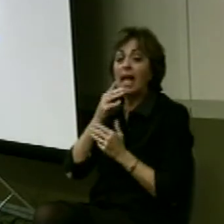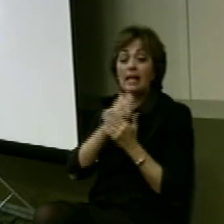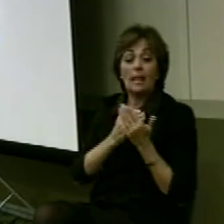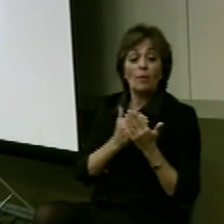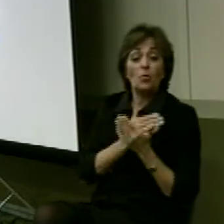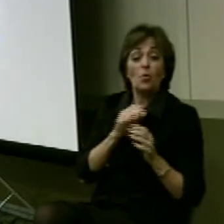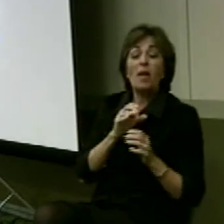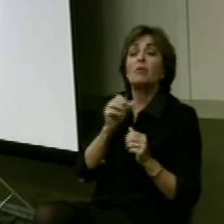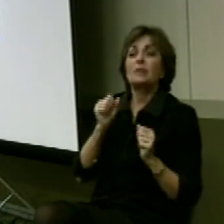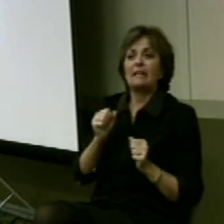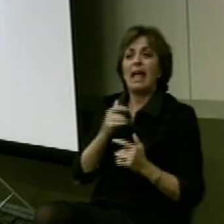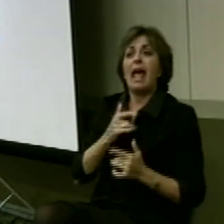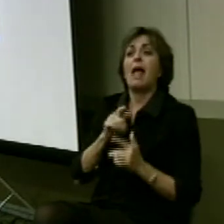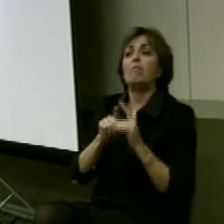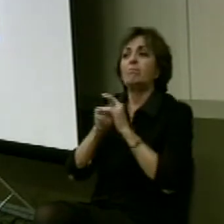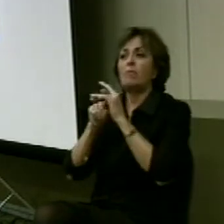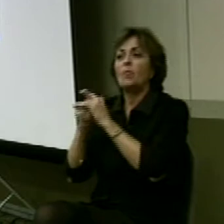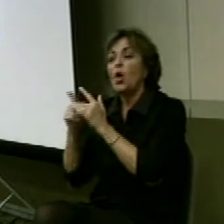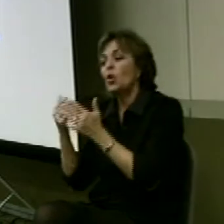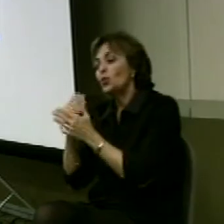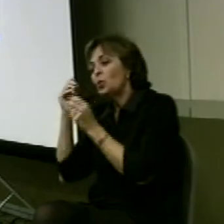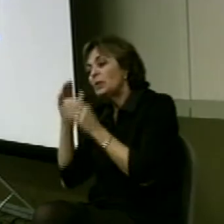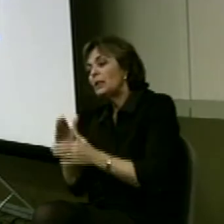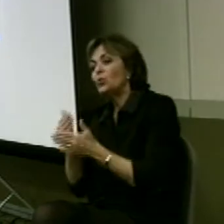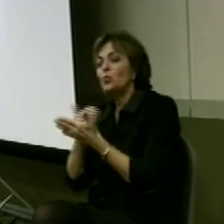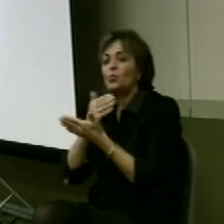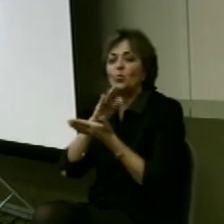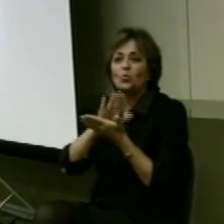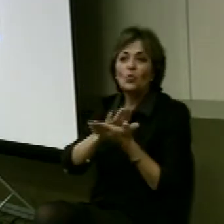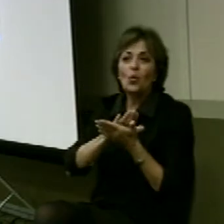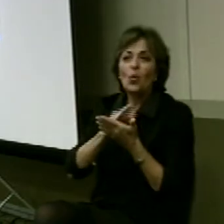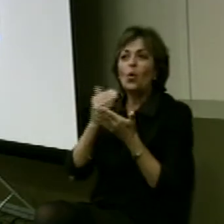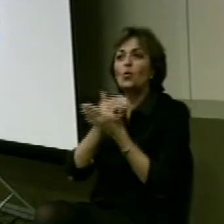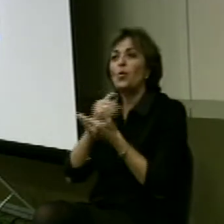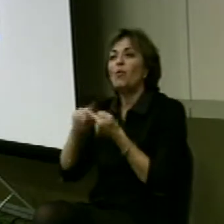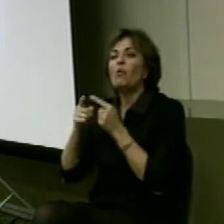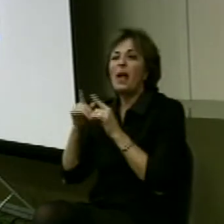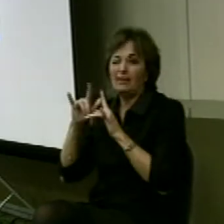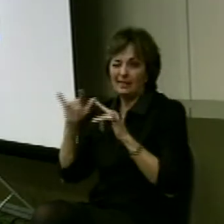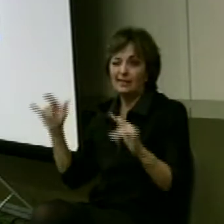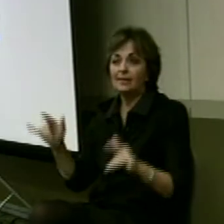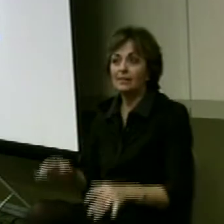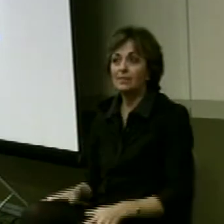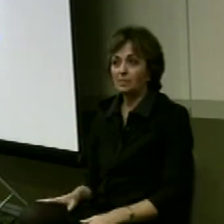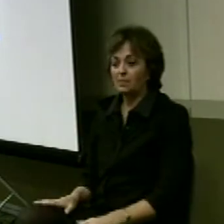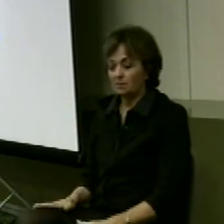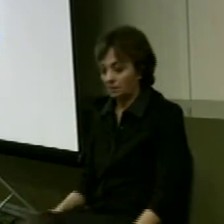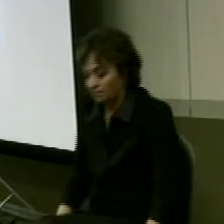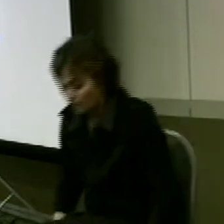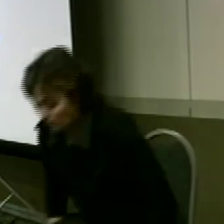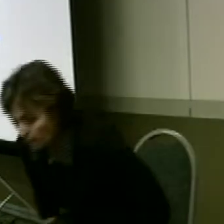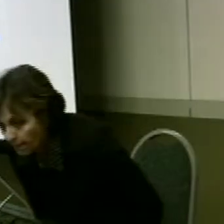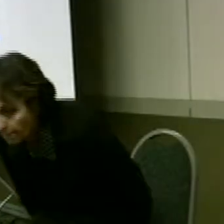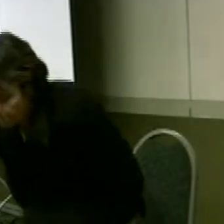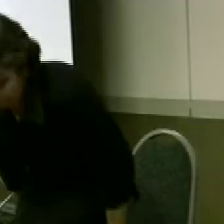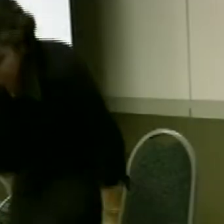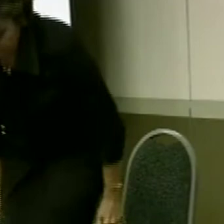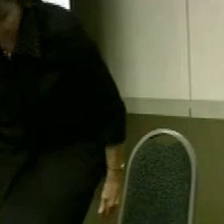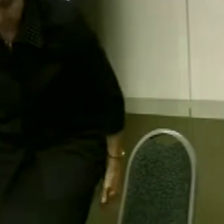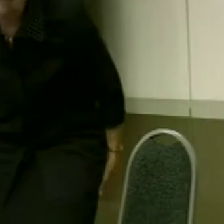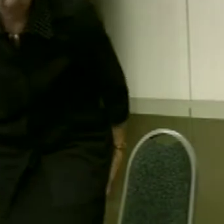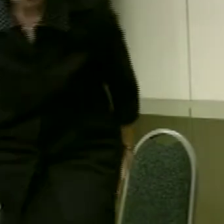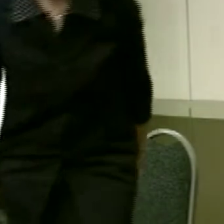more intense. Some new behaviors also pop up because it's a new teacher, it's a new school, new friends, etc.